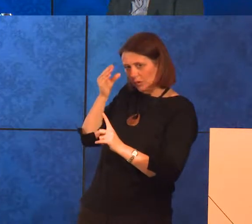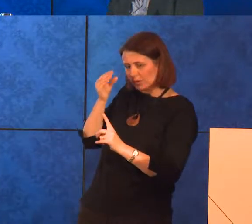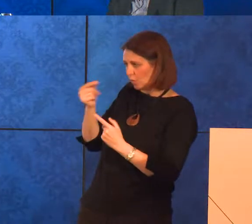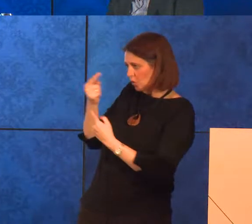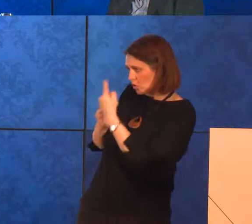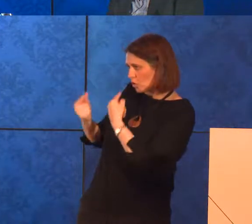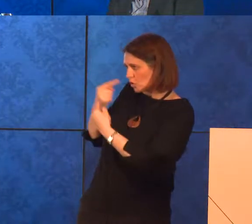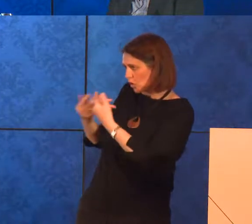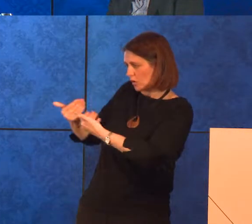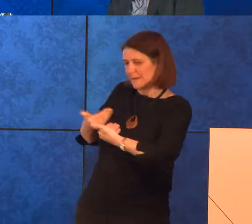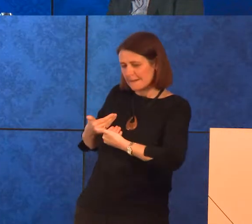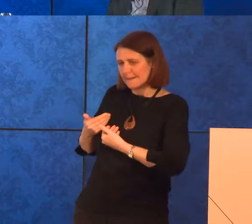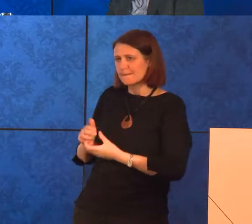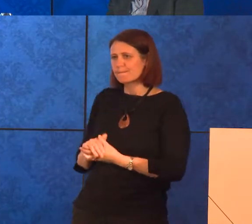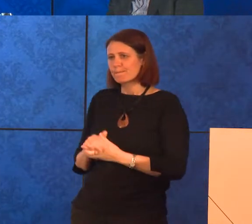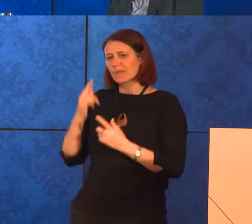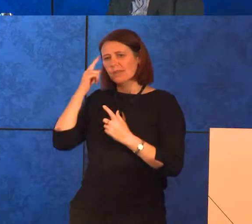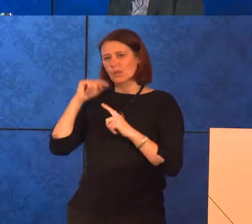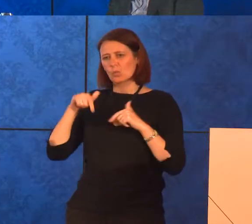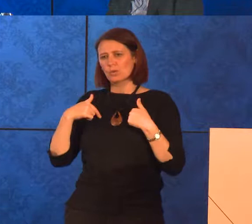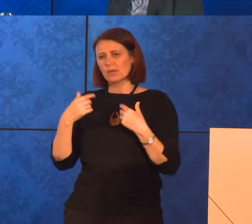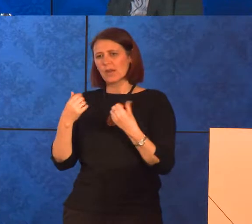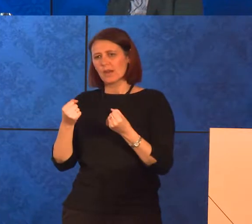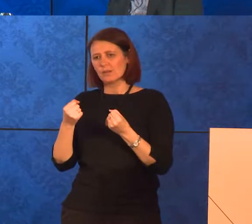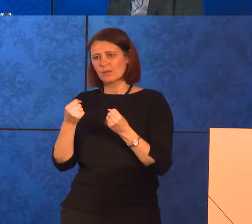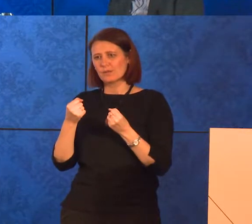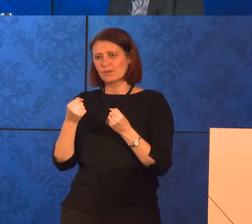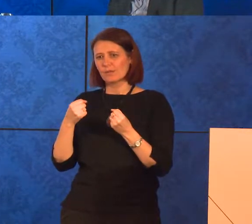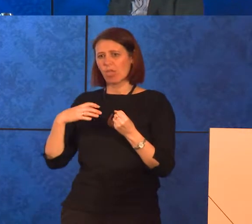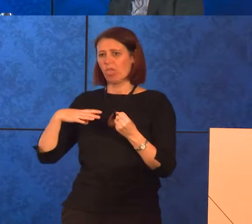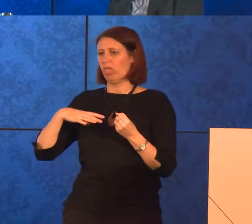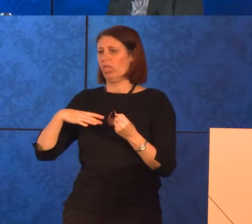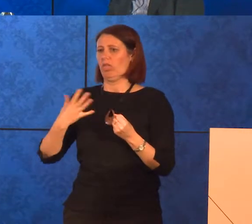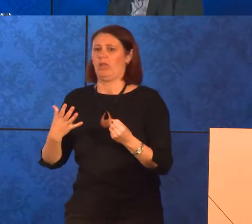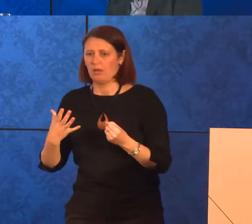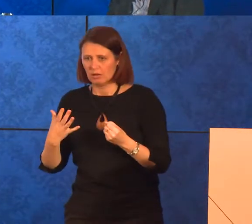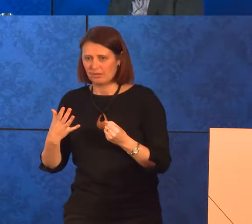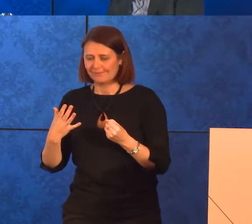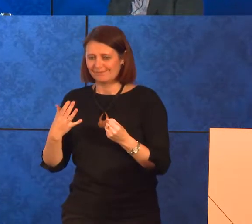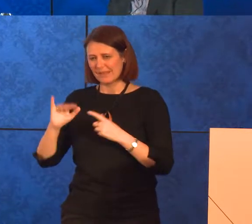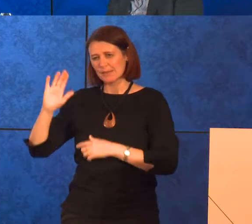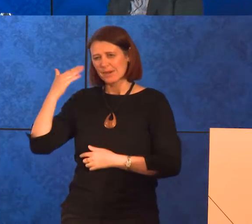me, I think we have sometimes defaulted in the past to being,